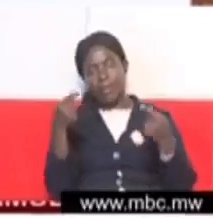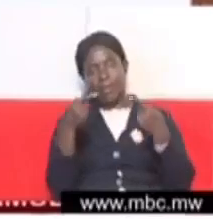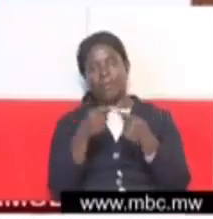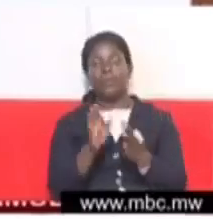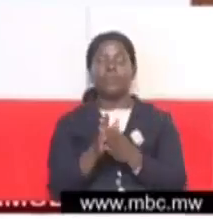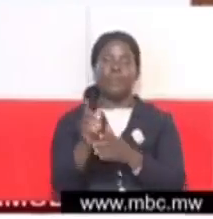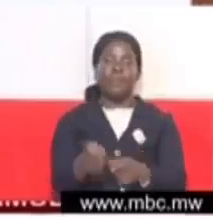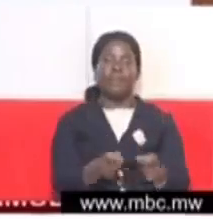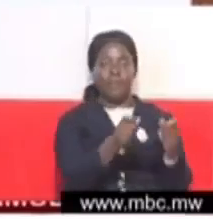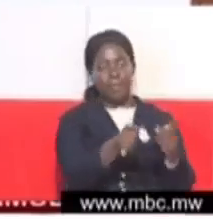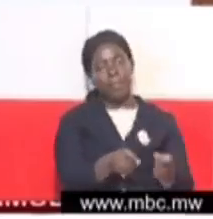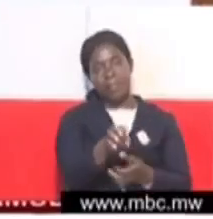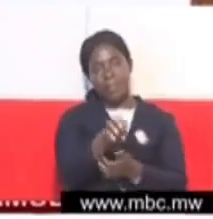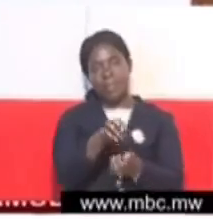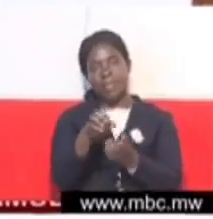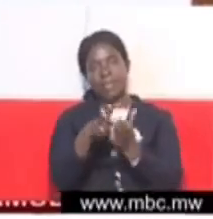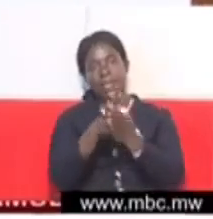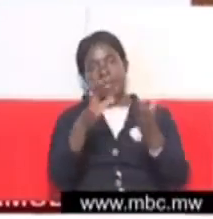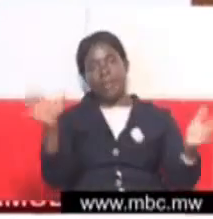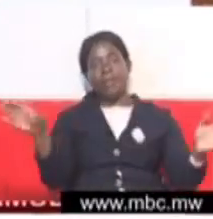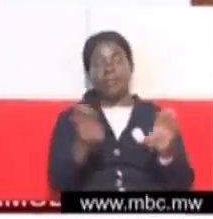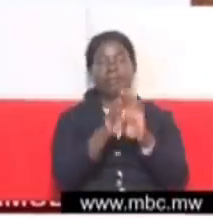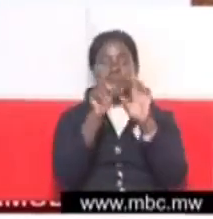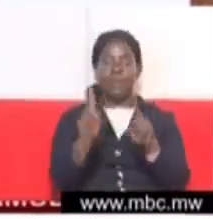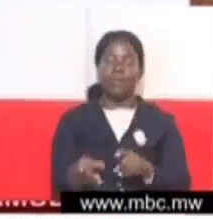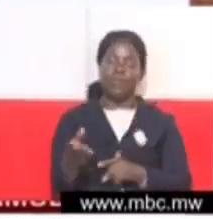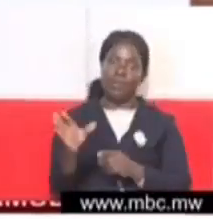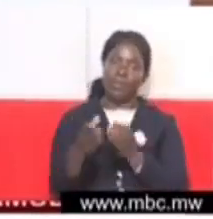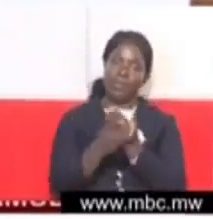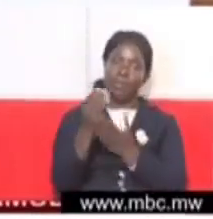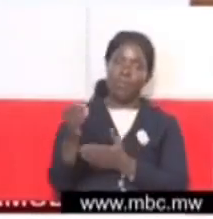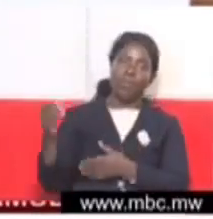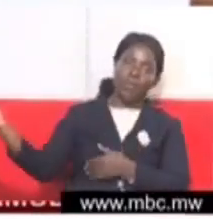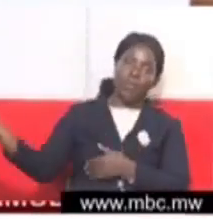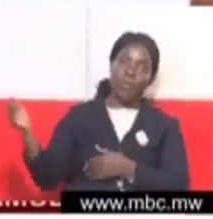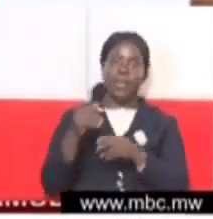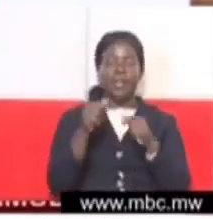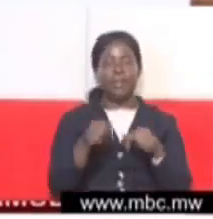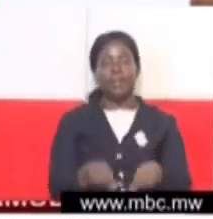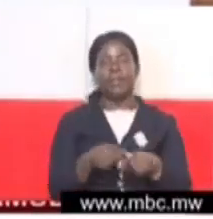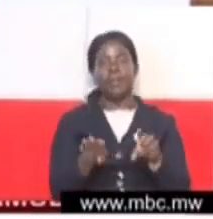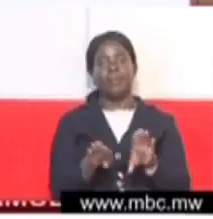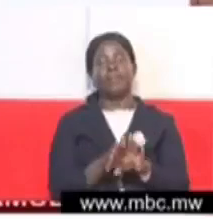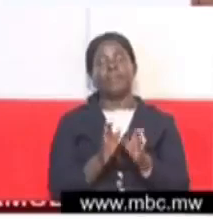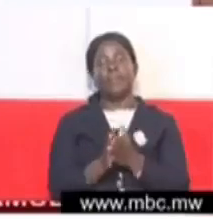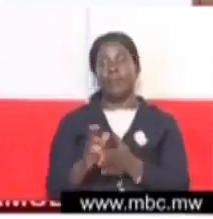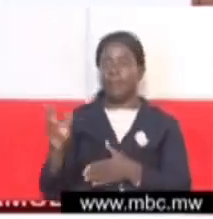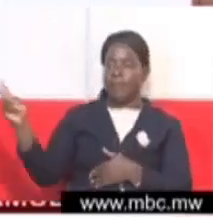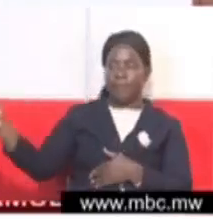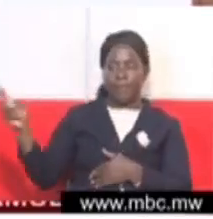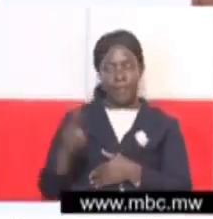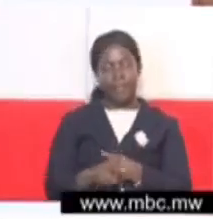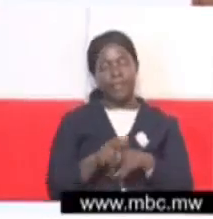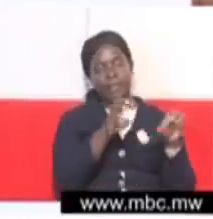chain markets. So some of the buyers are here. They are visiting the pavilions to see what the farmers are